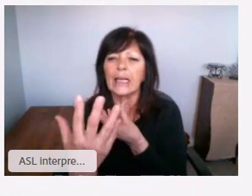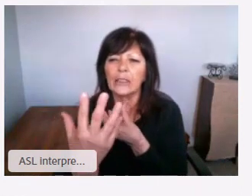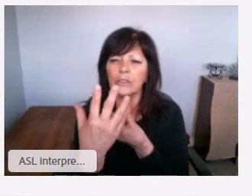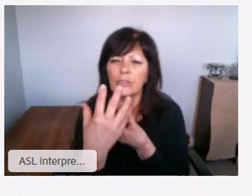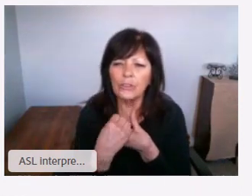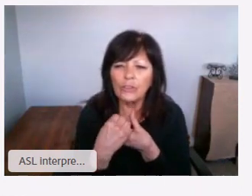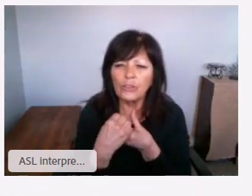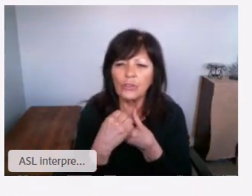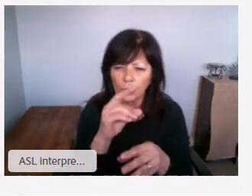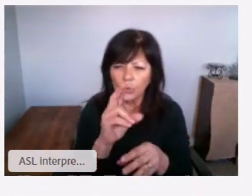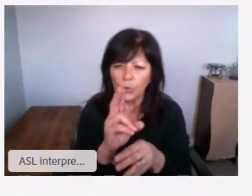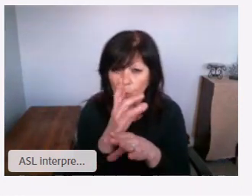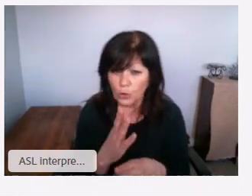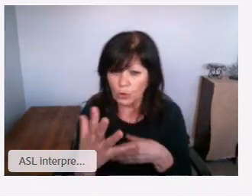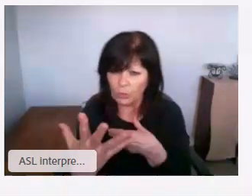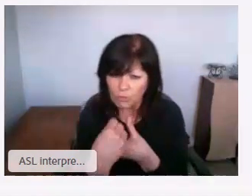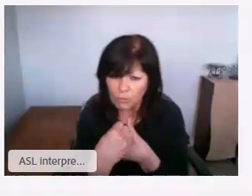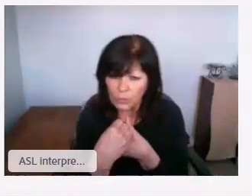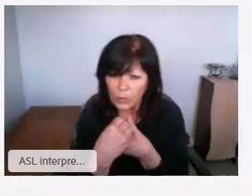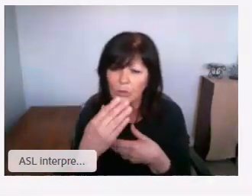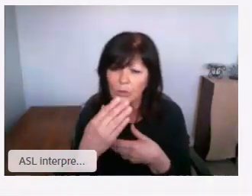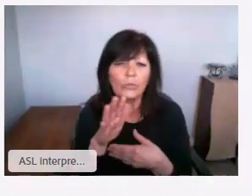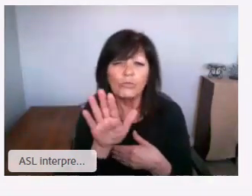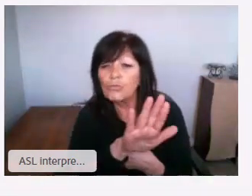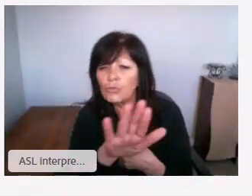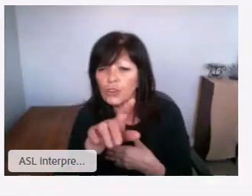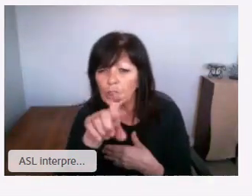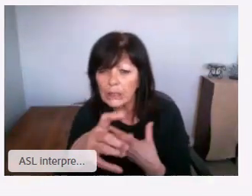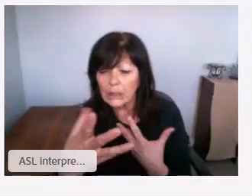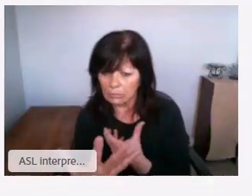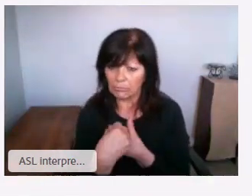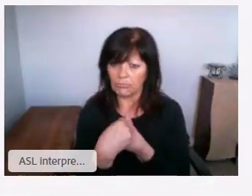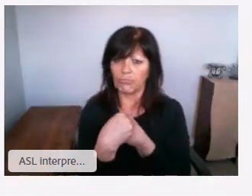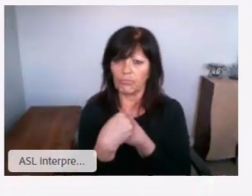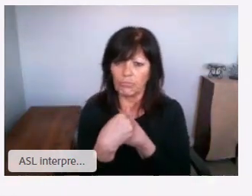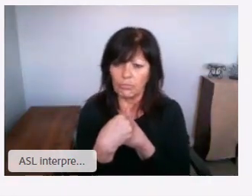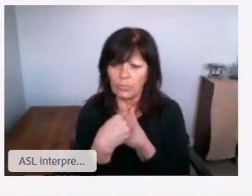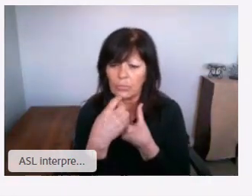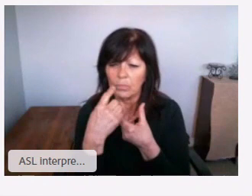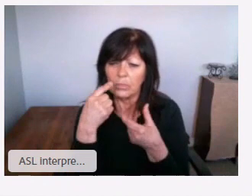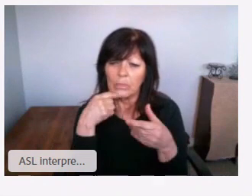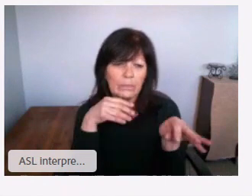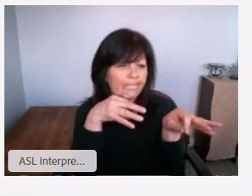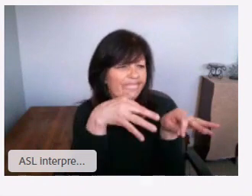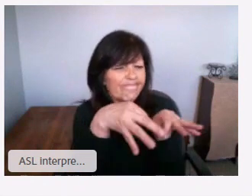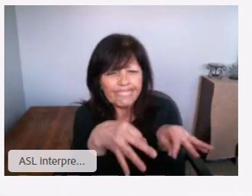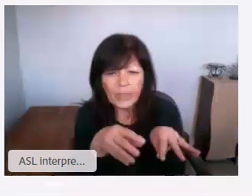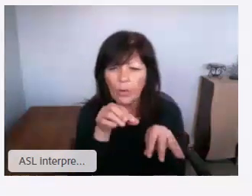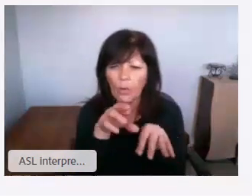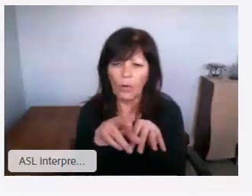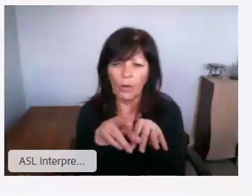users to incorporate their needs and articulate or manifest their